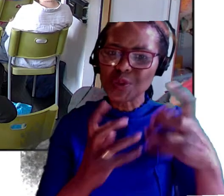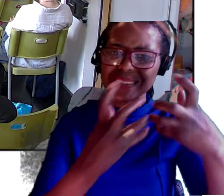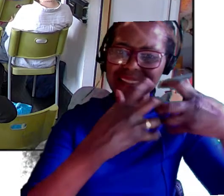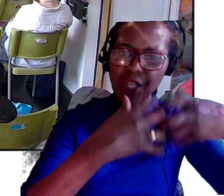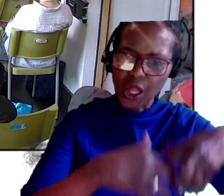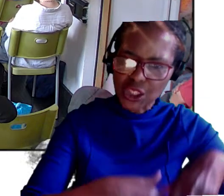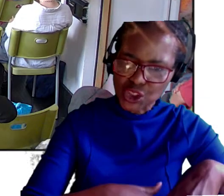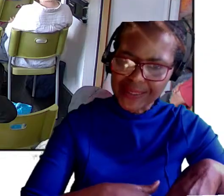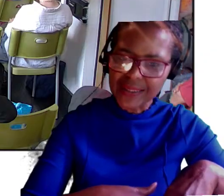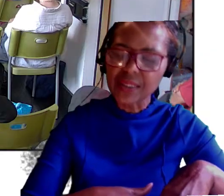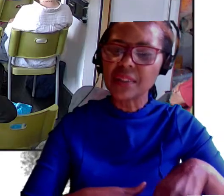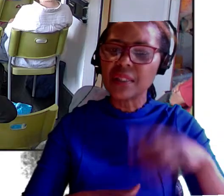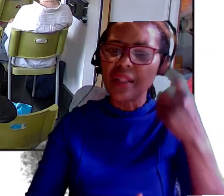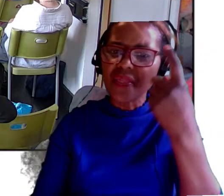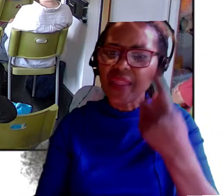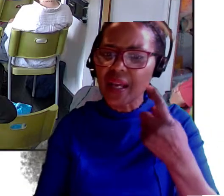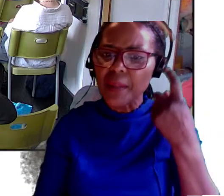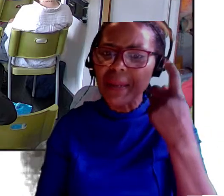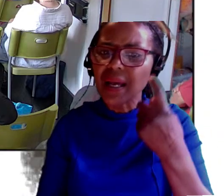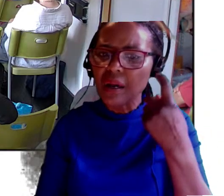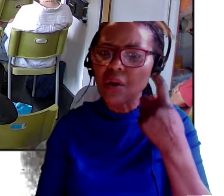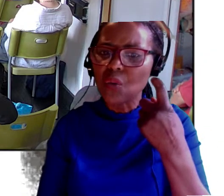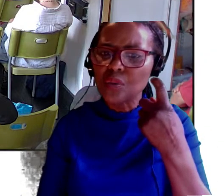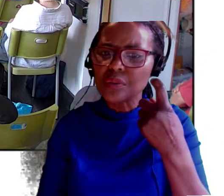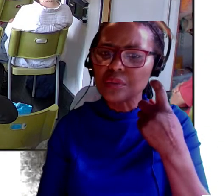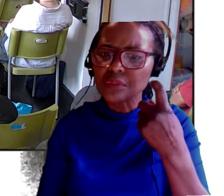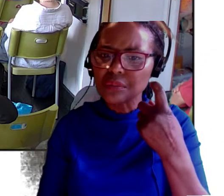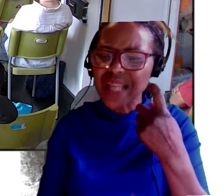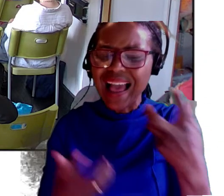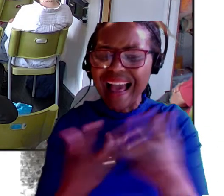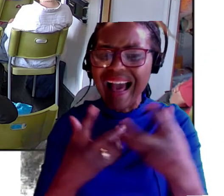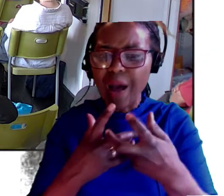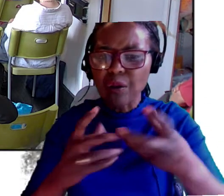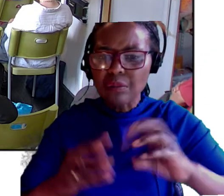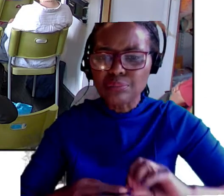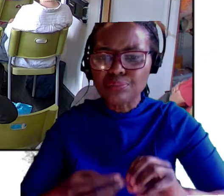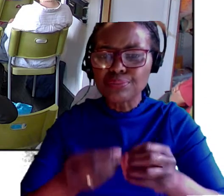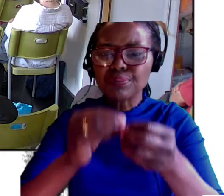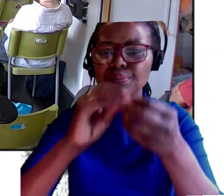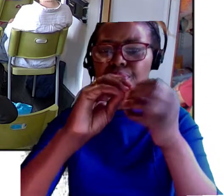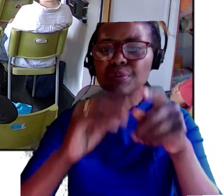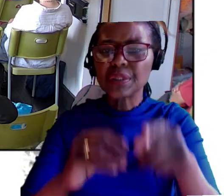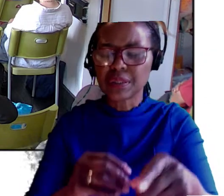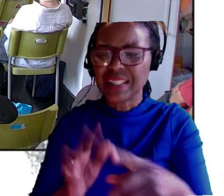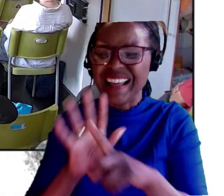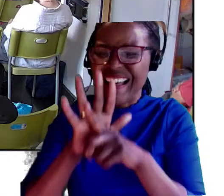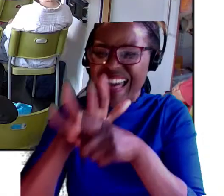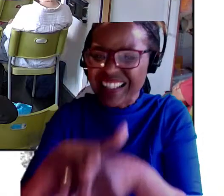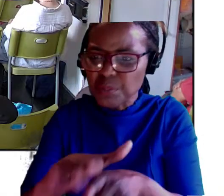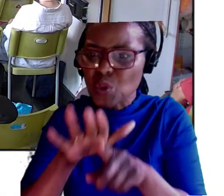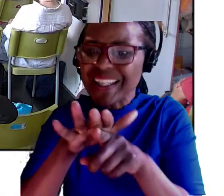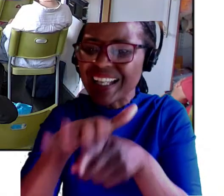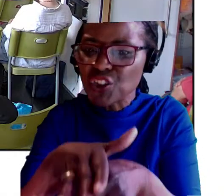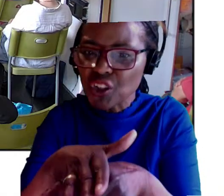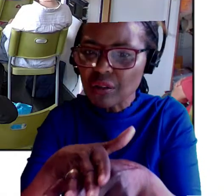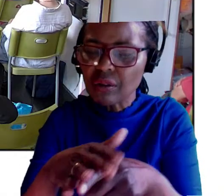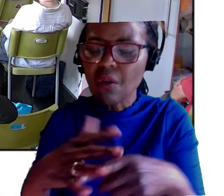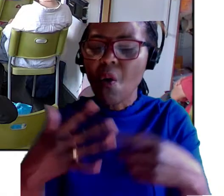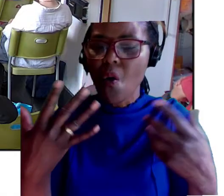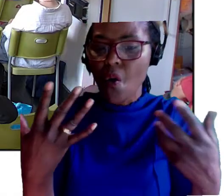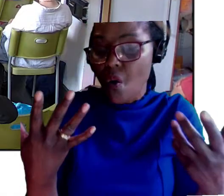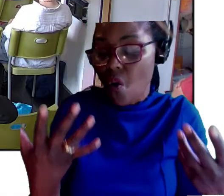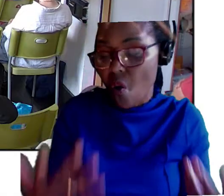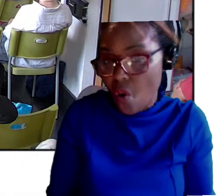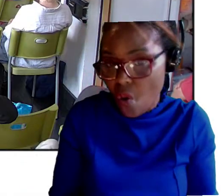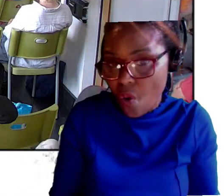exploitation might have been involved in its creation? I think about this an awful lot with AI. Yeah, I think about the fact